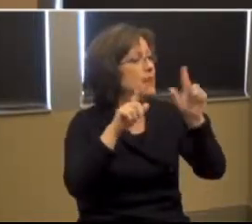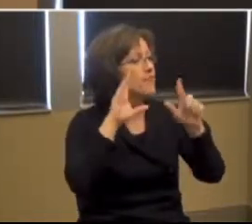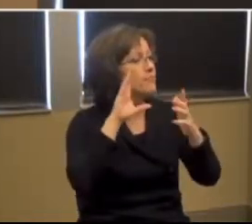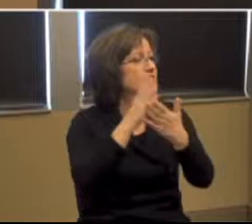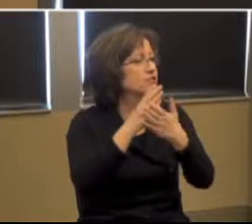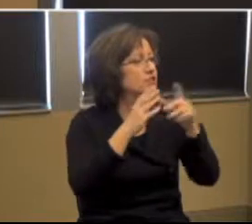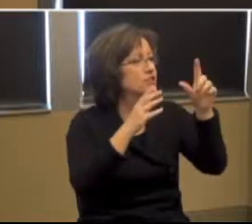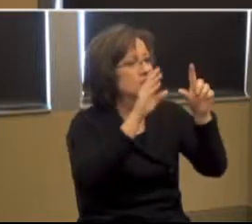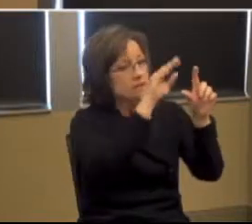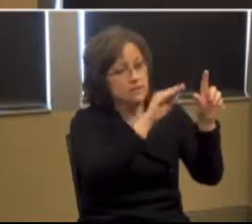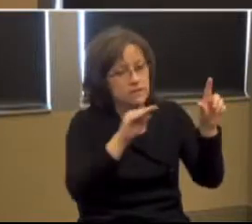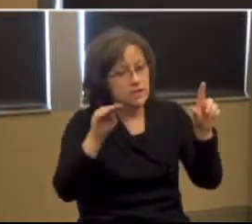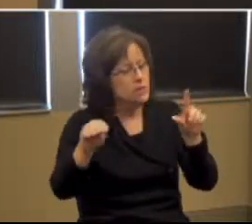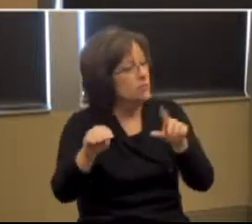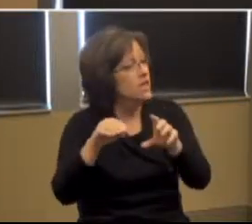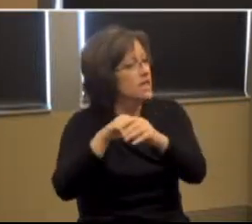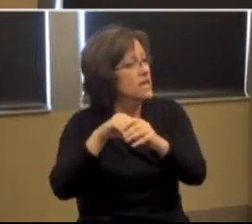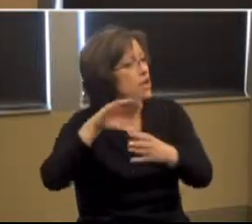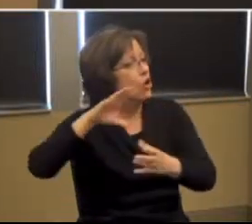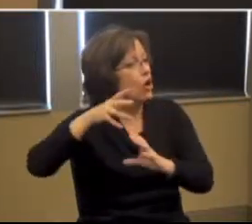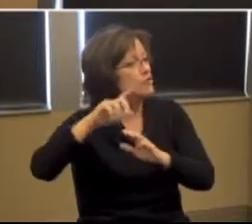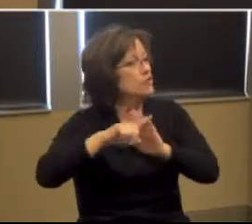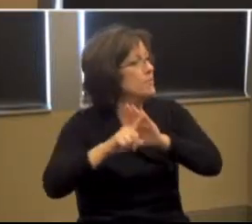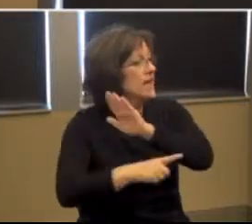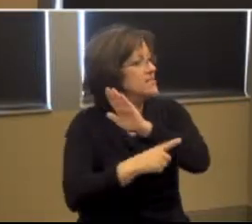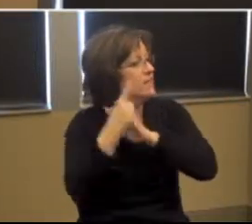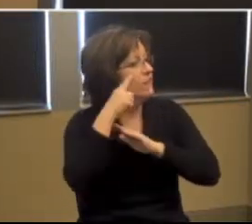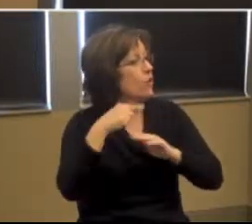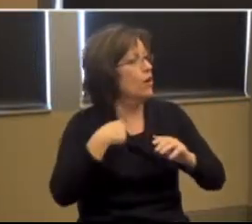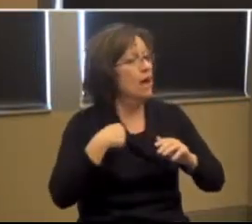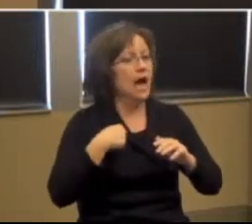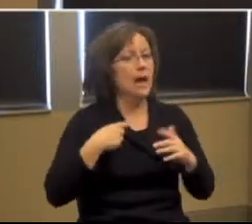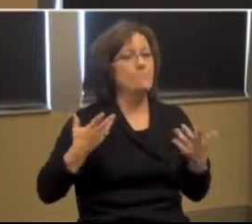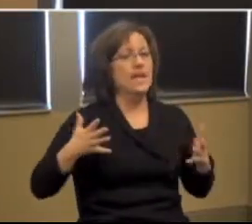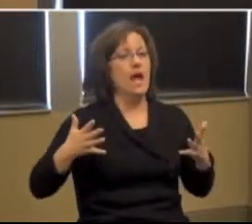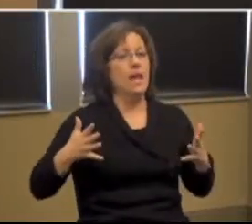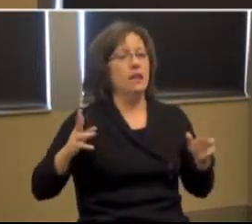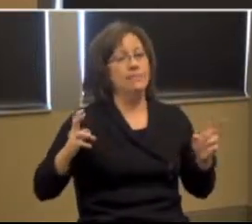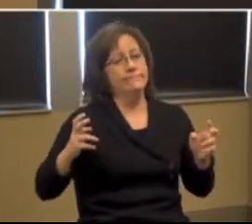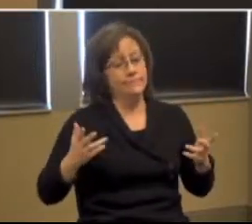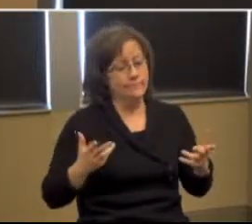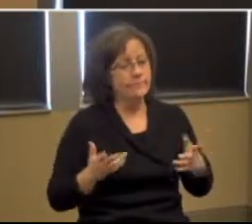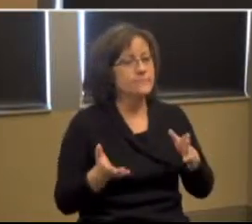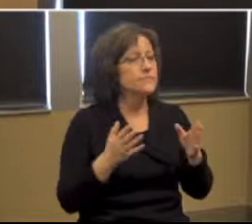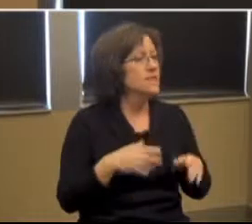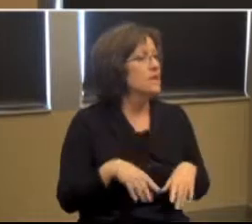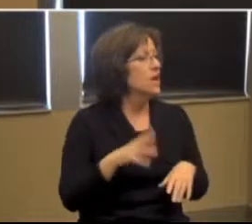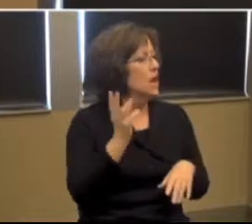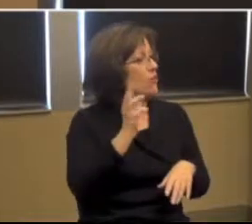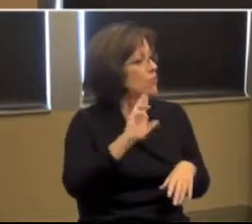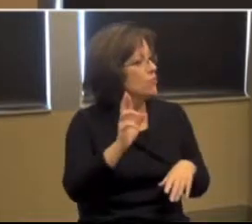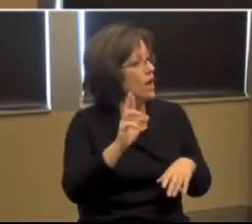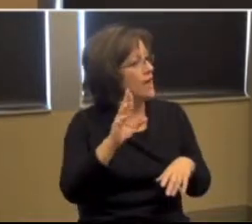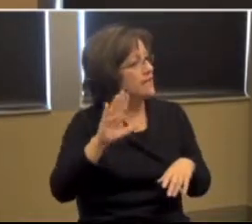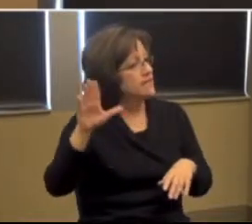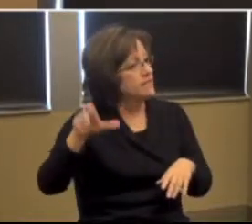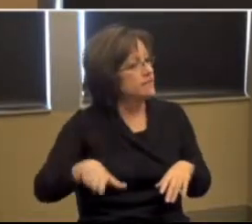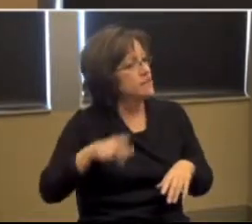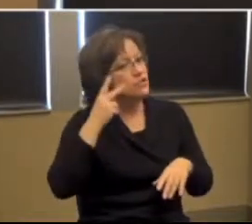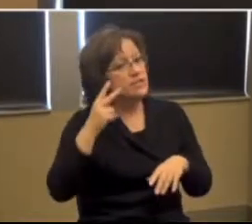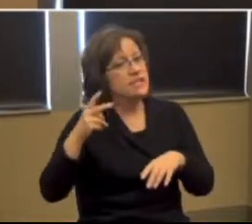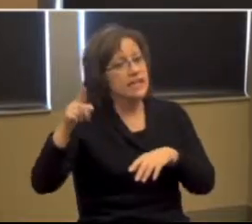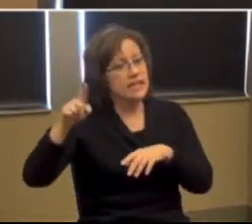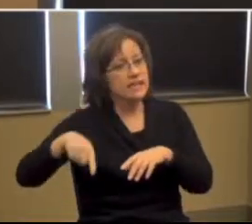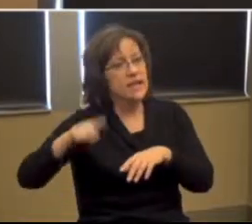the laundry basket for I'm done. On the right hand side, you can see that those bins are just with color matching.